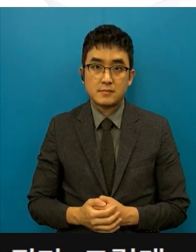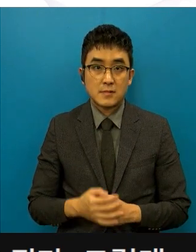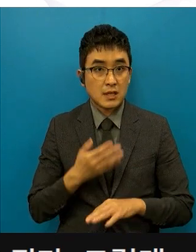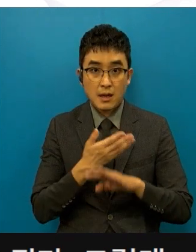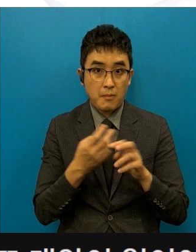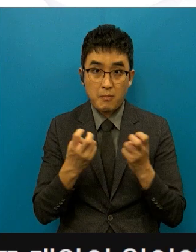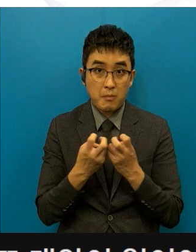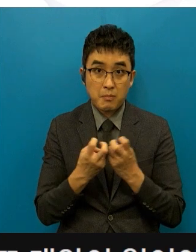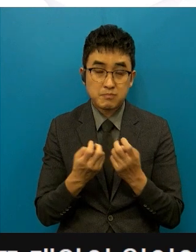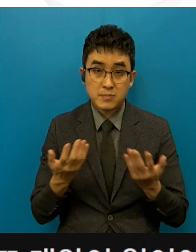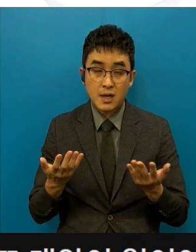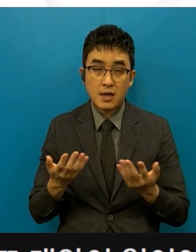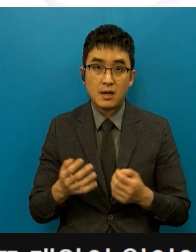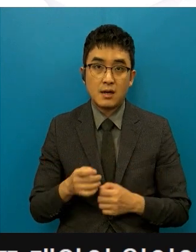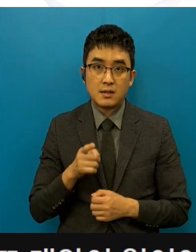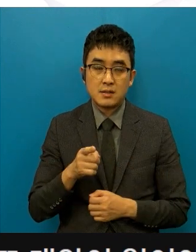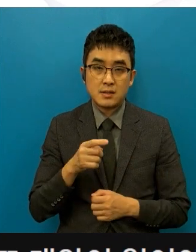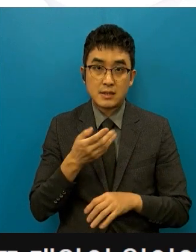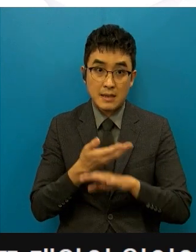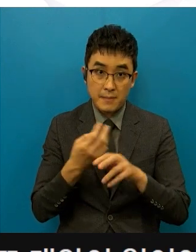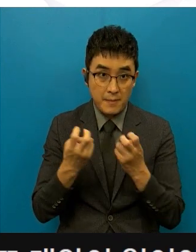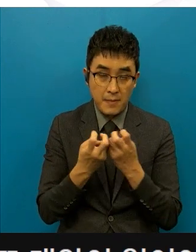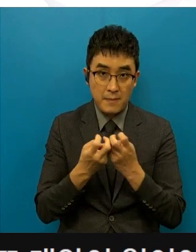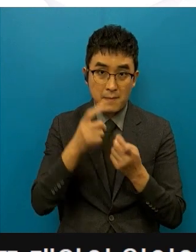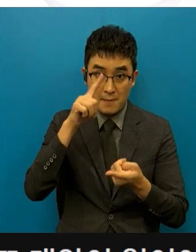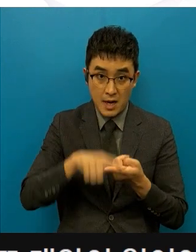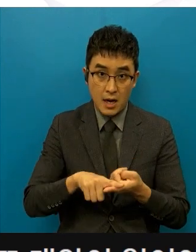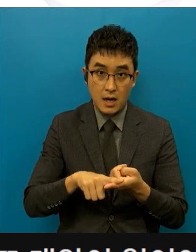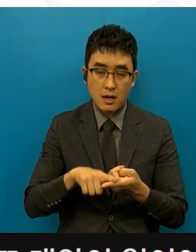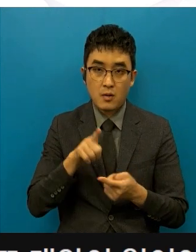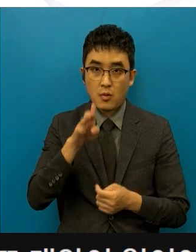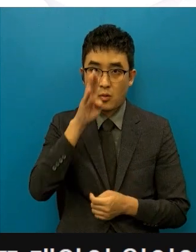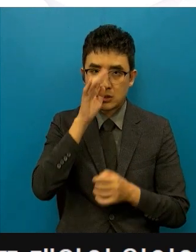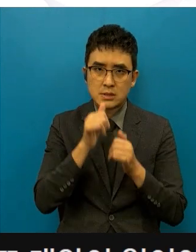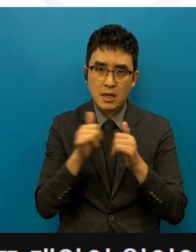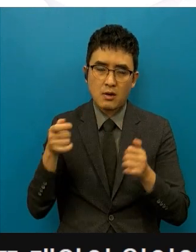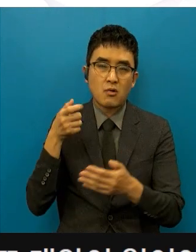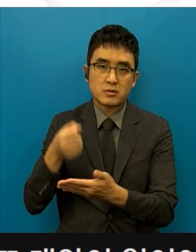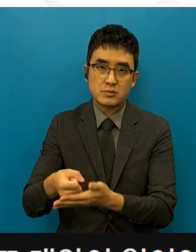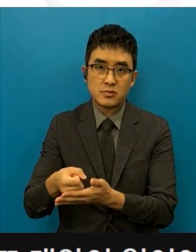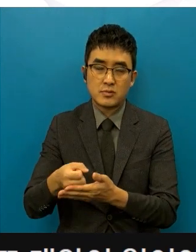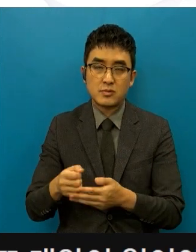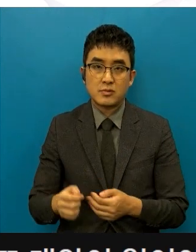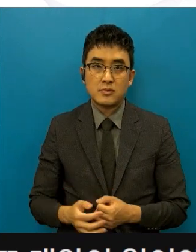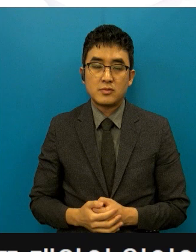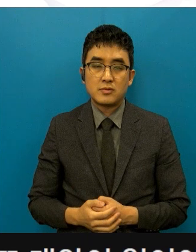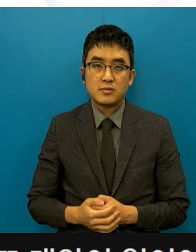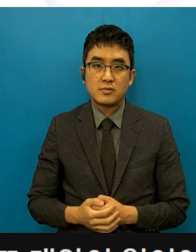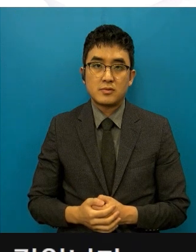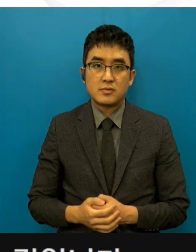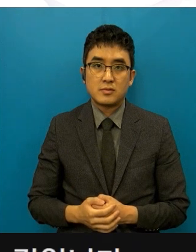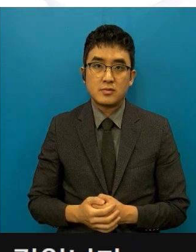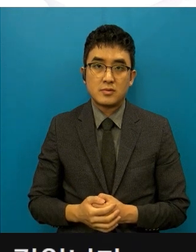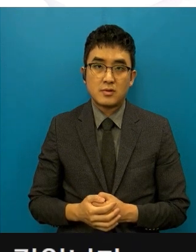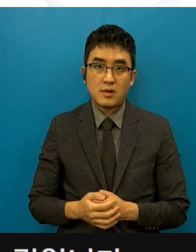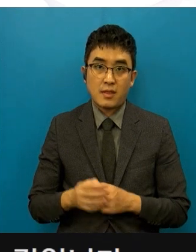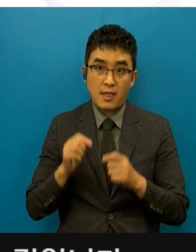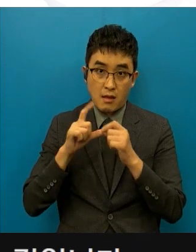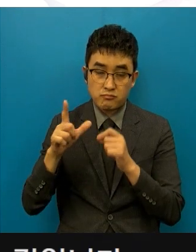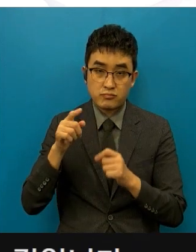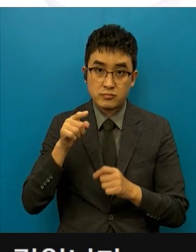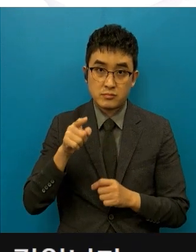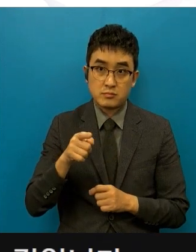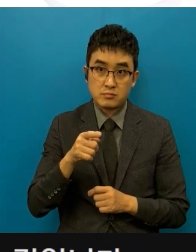basically, the criteria is very subjective as well when it comes down to it, and it is the patient